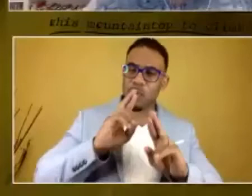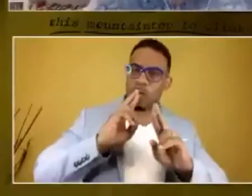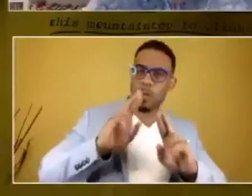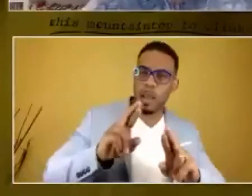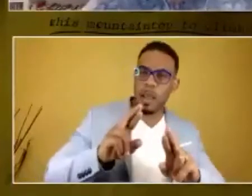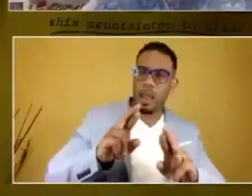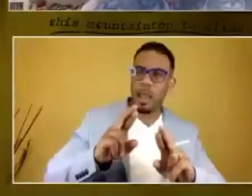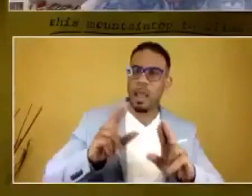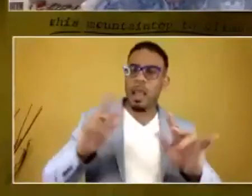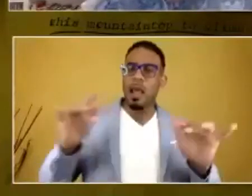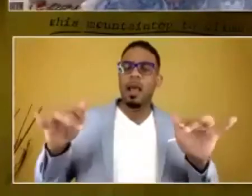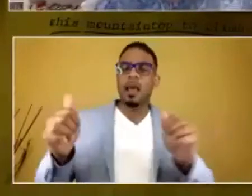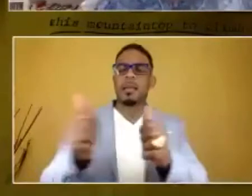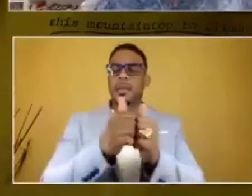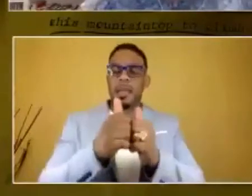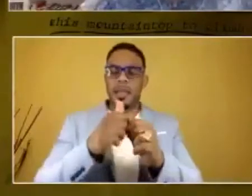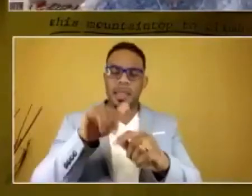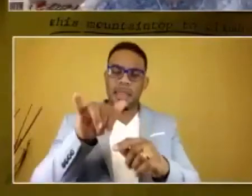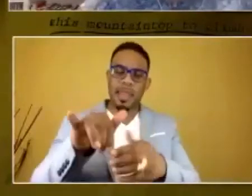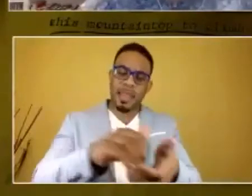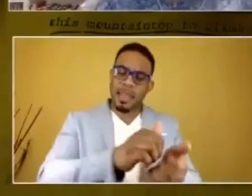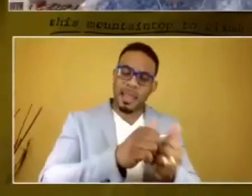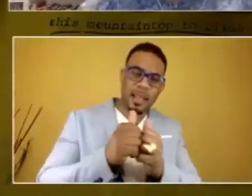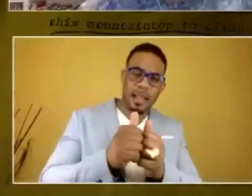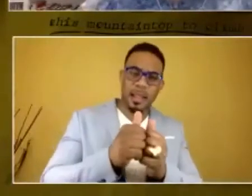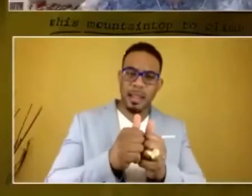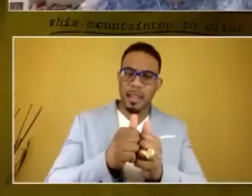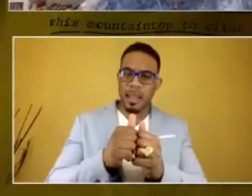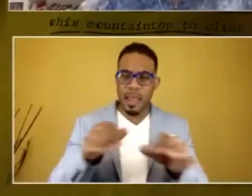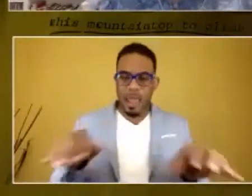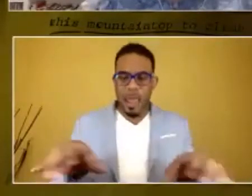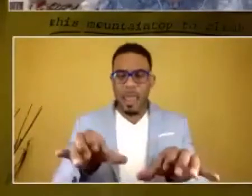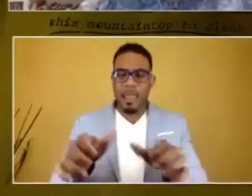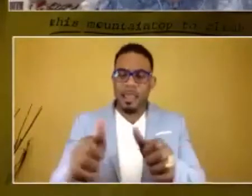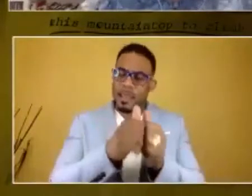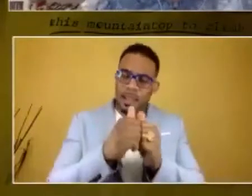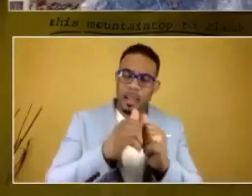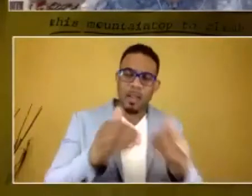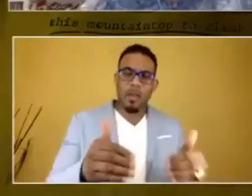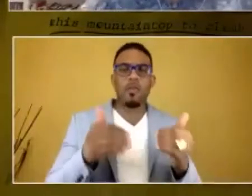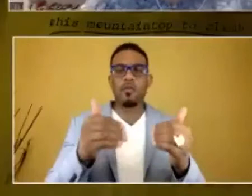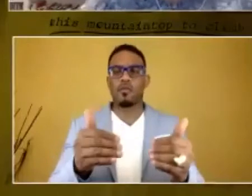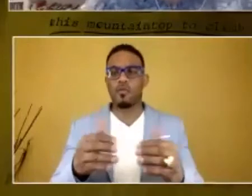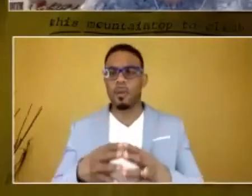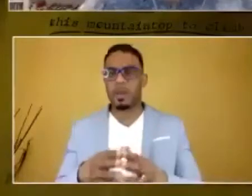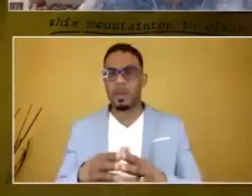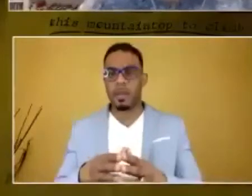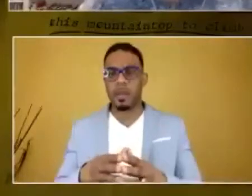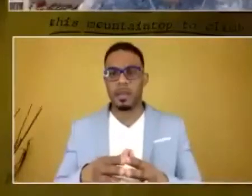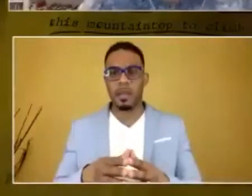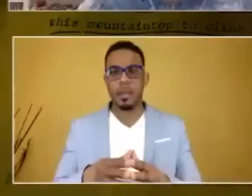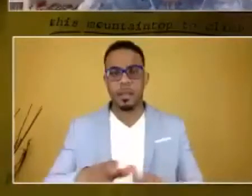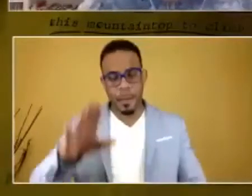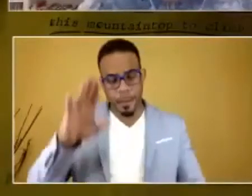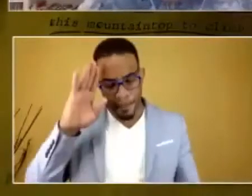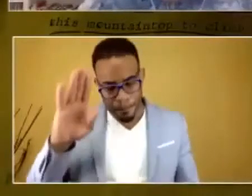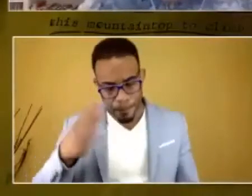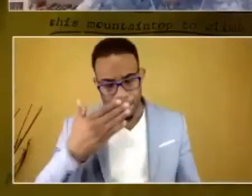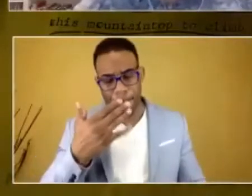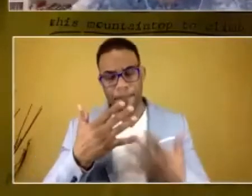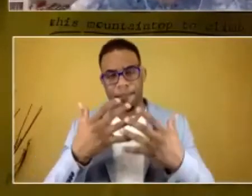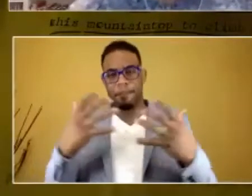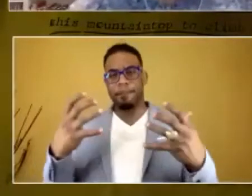and come together in that collective action, collective movement. Kutawaha. Thank you very much.